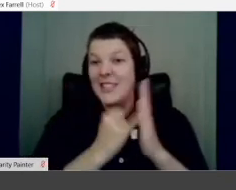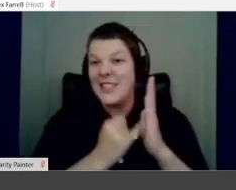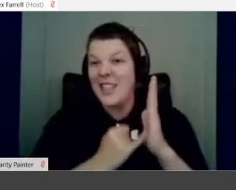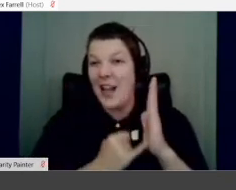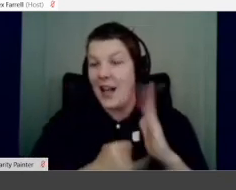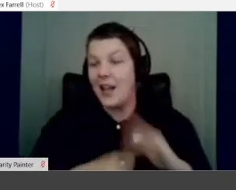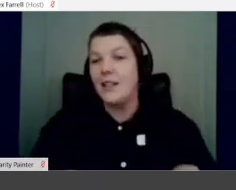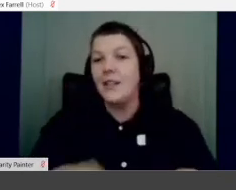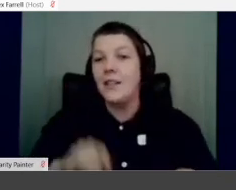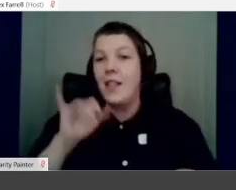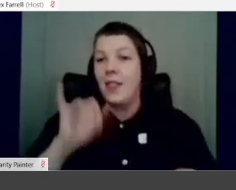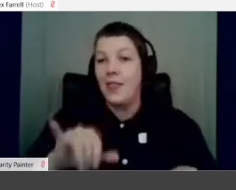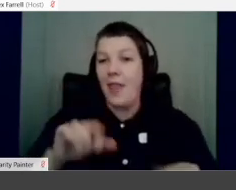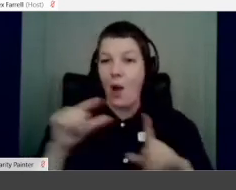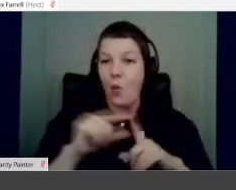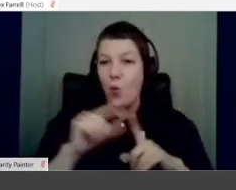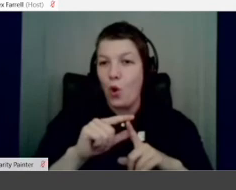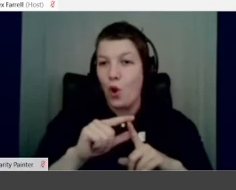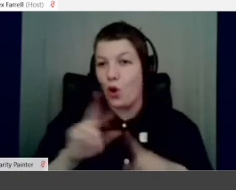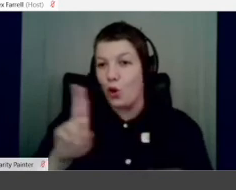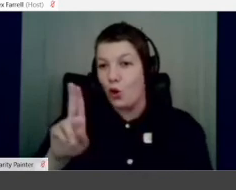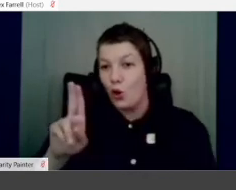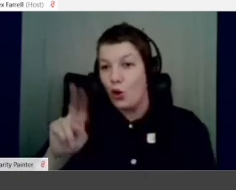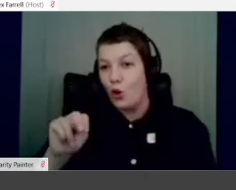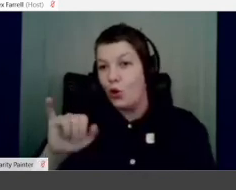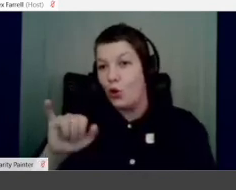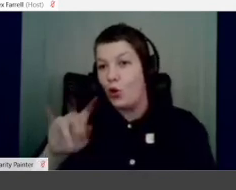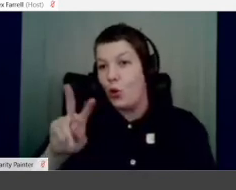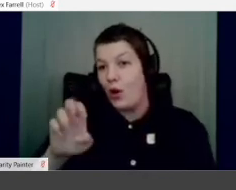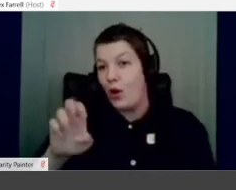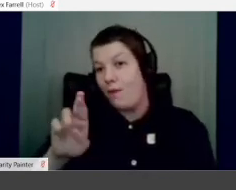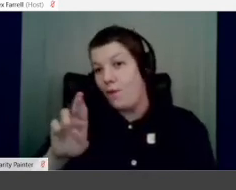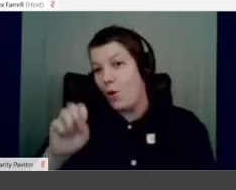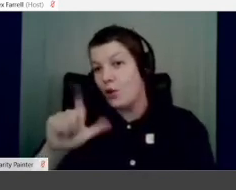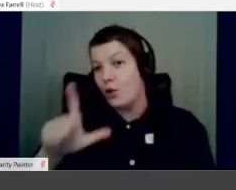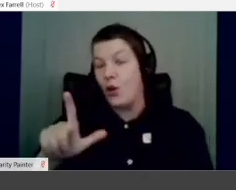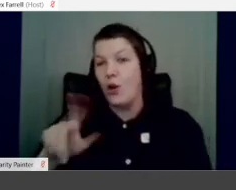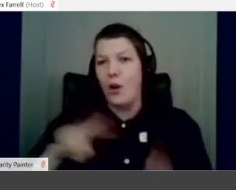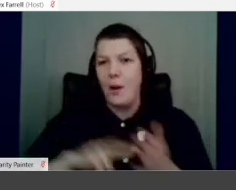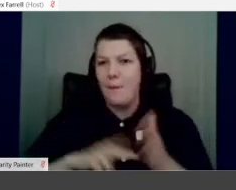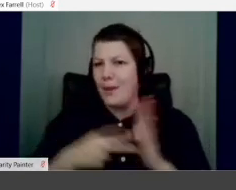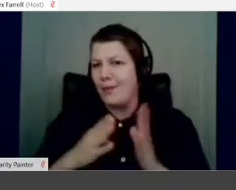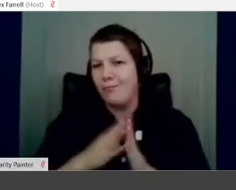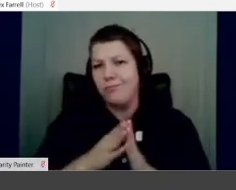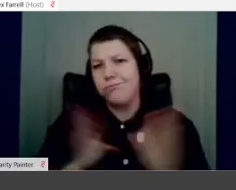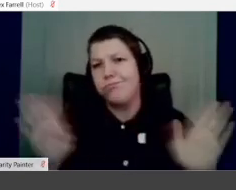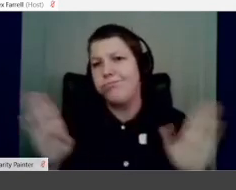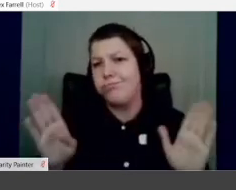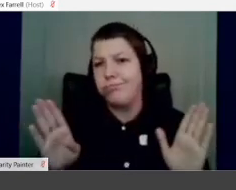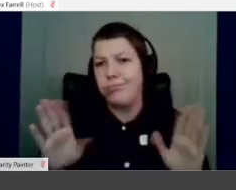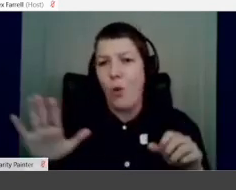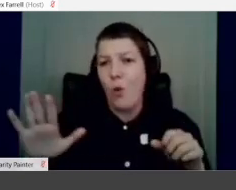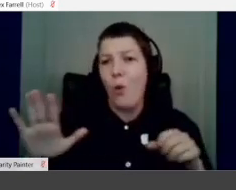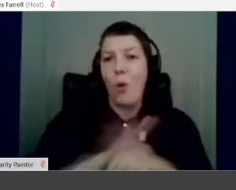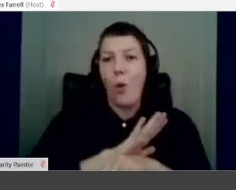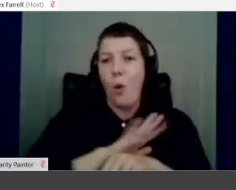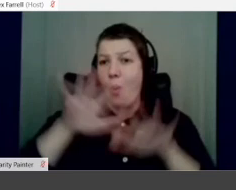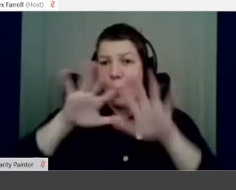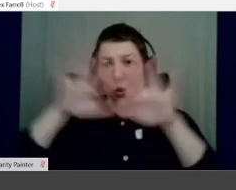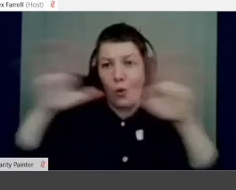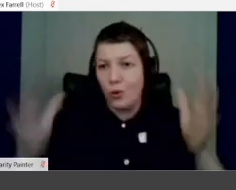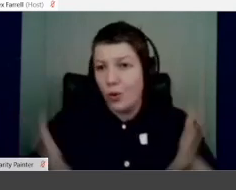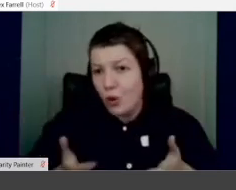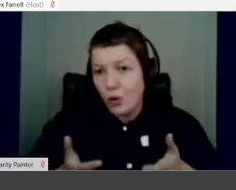be a client. Like, you just have to think about all these multiple ways, and then bring it back onto like the